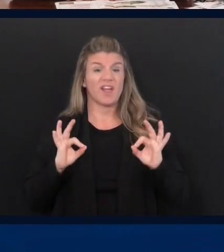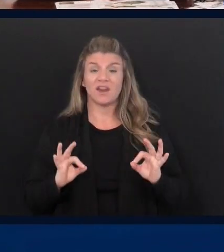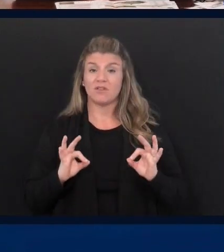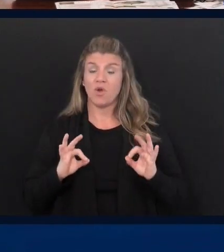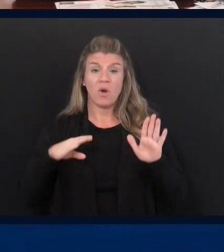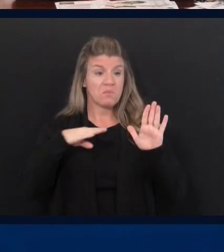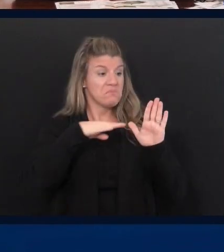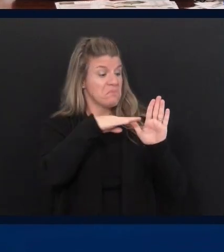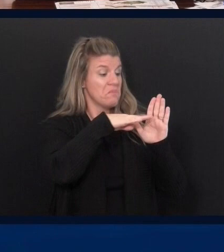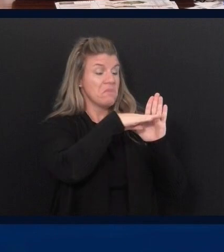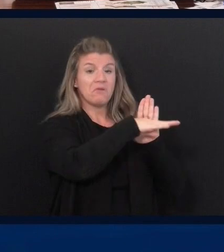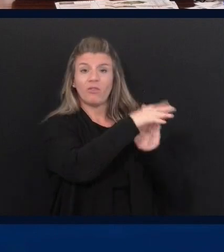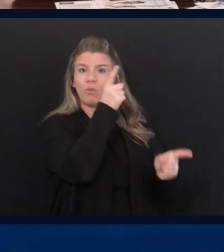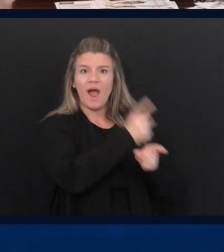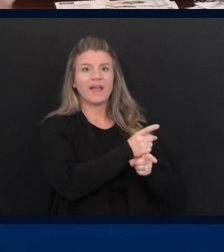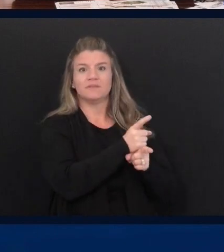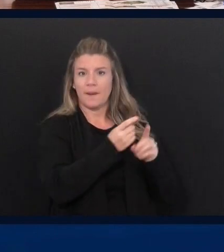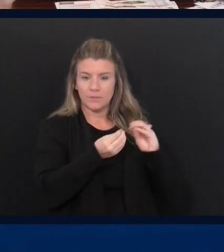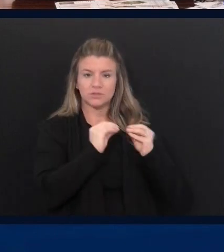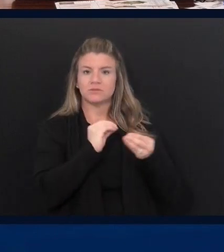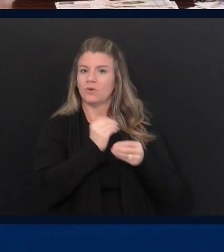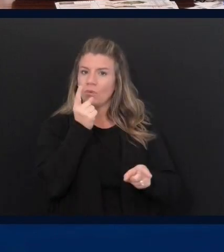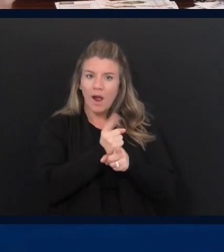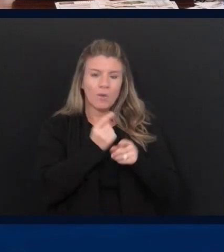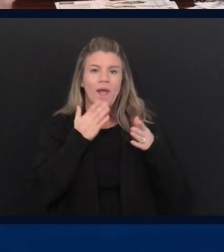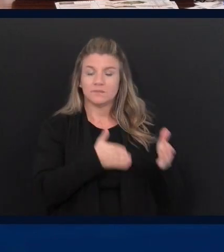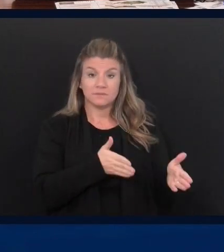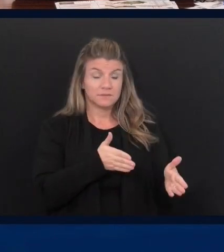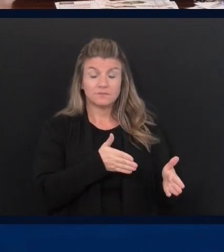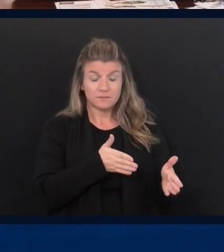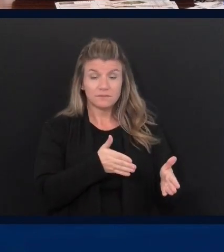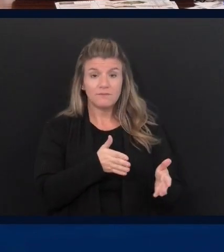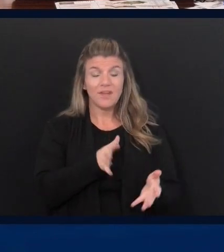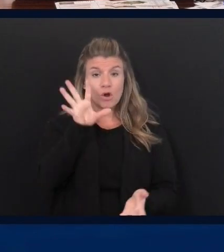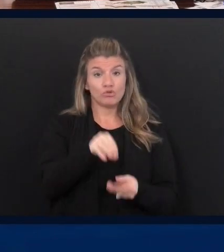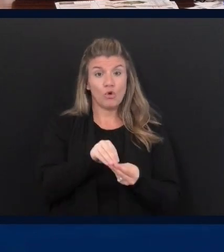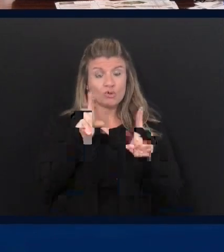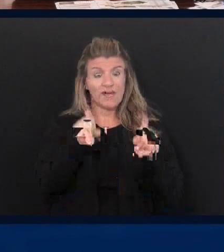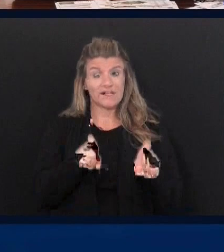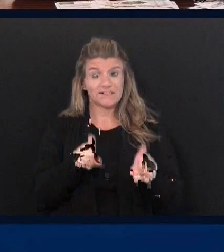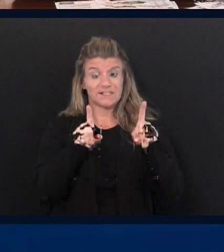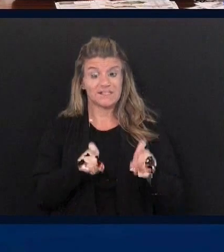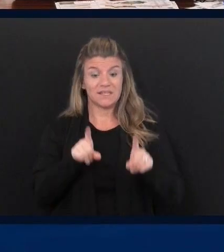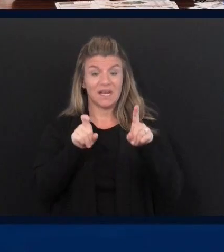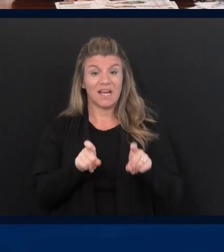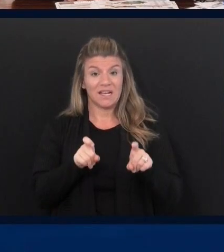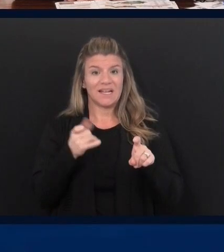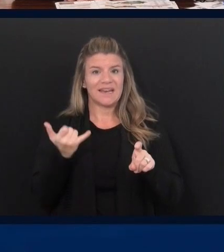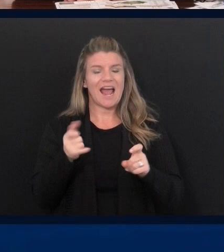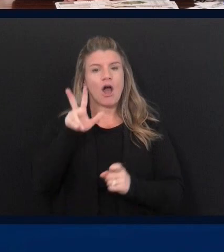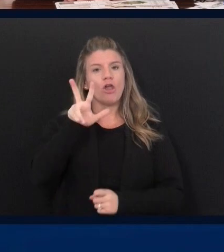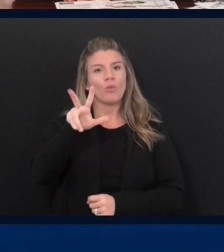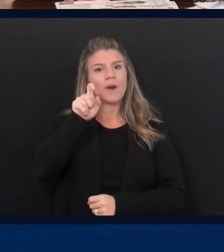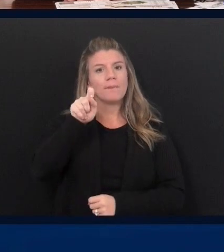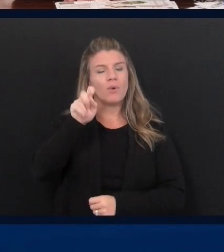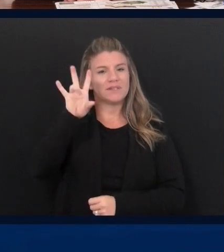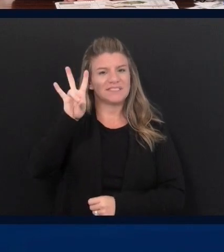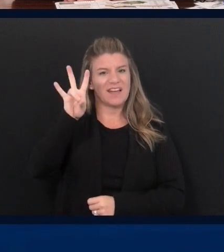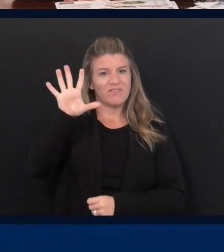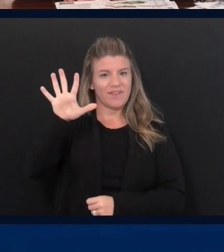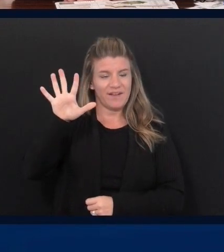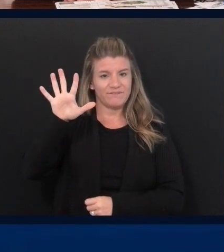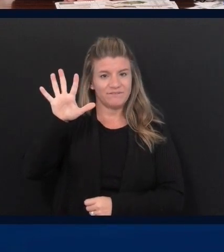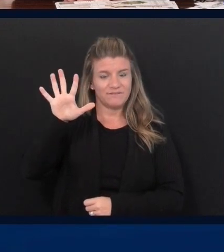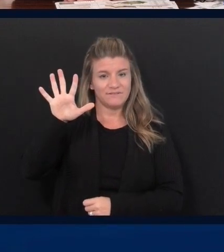right direction. Our total amount of testing is now at